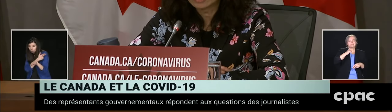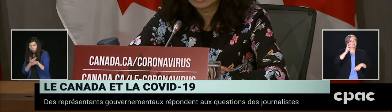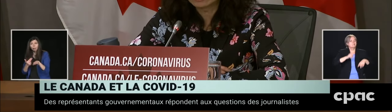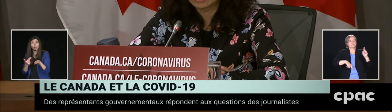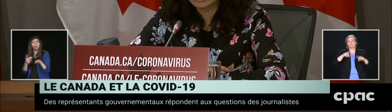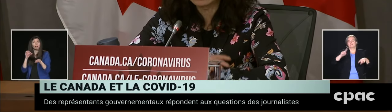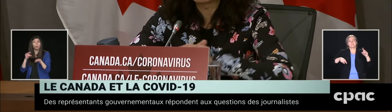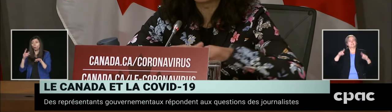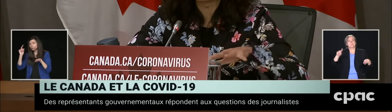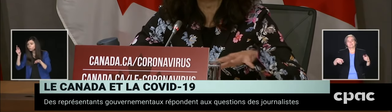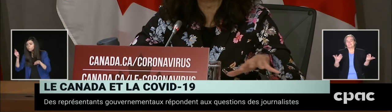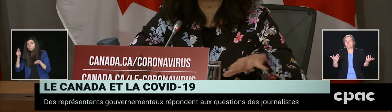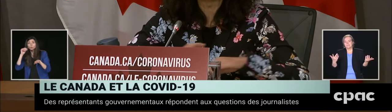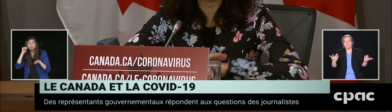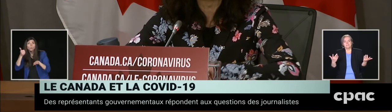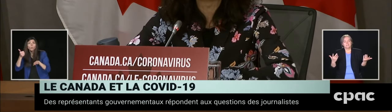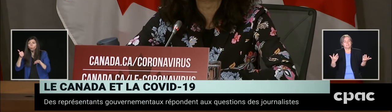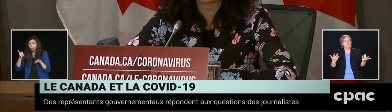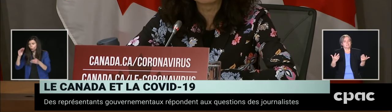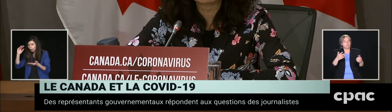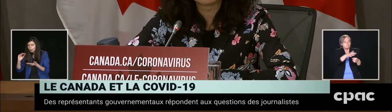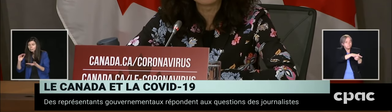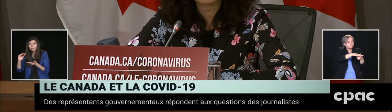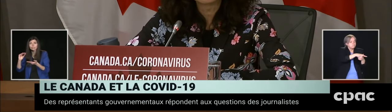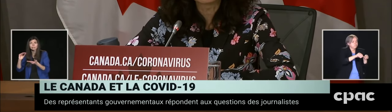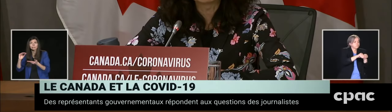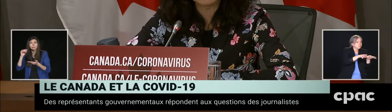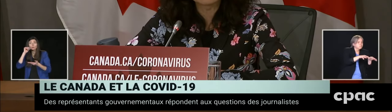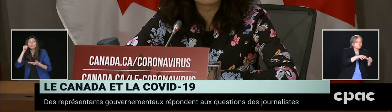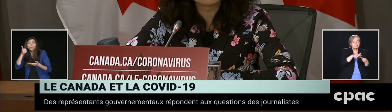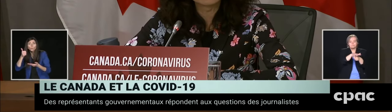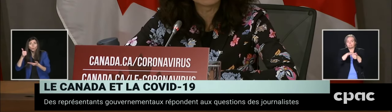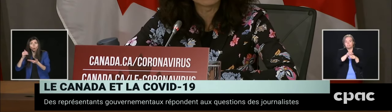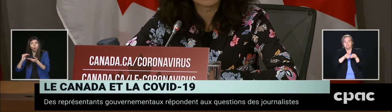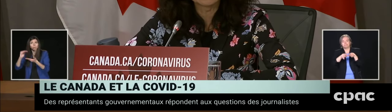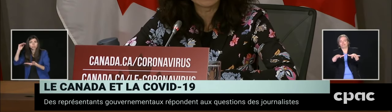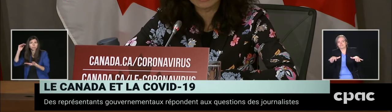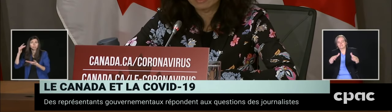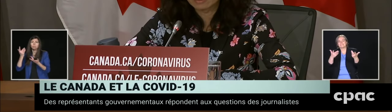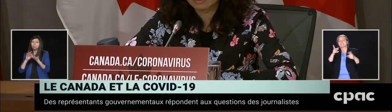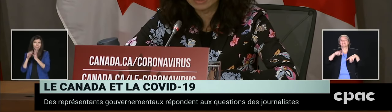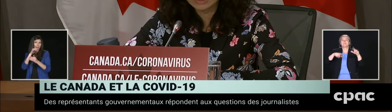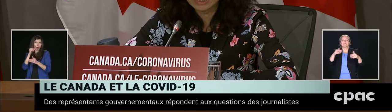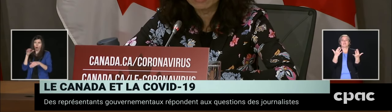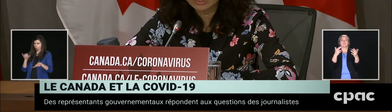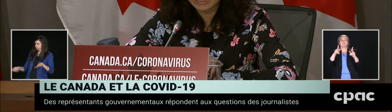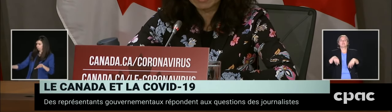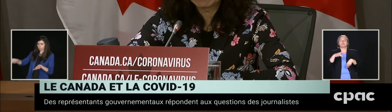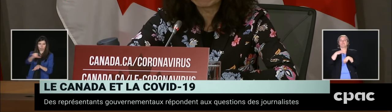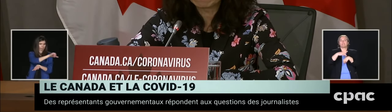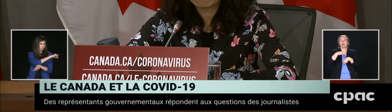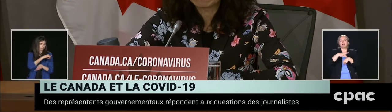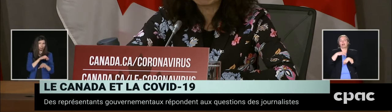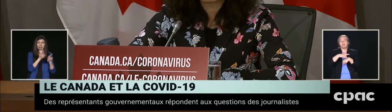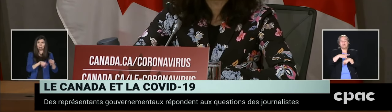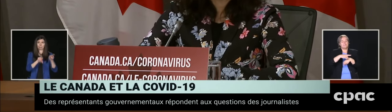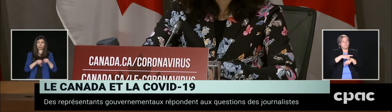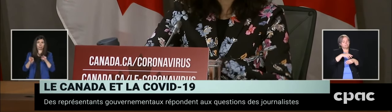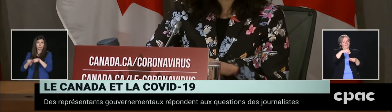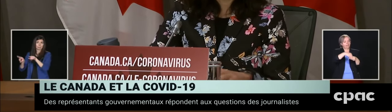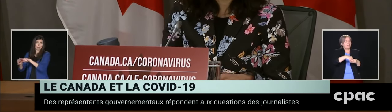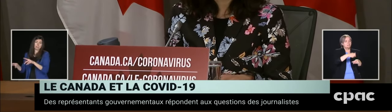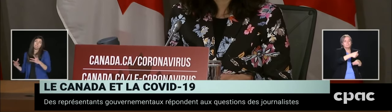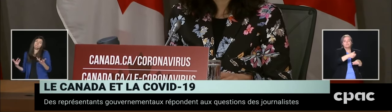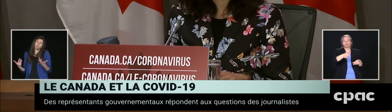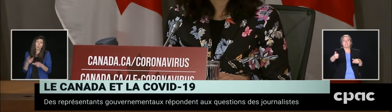So it's not an even distribution in terms of capacity on any given day.